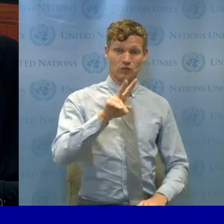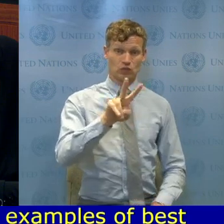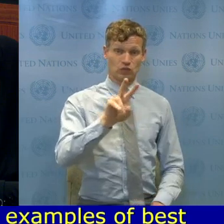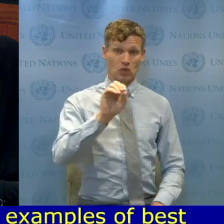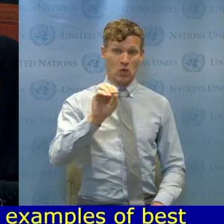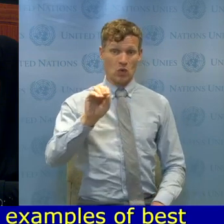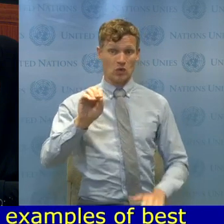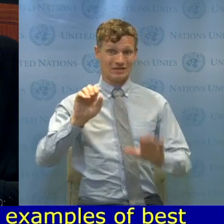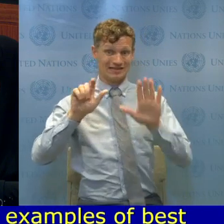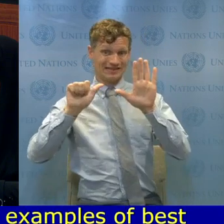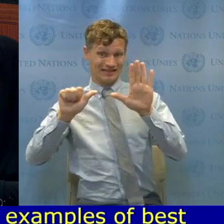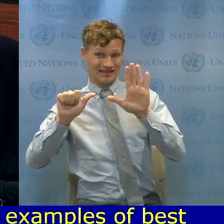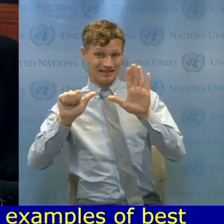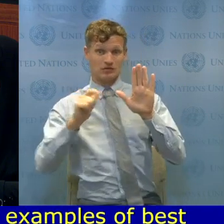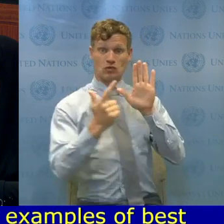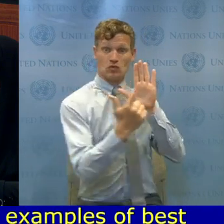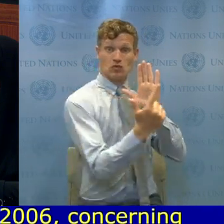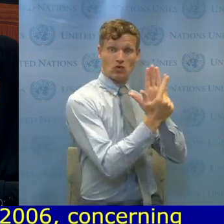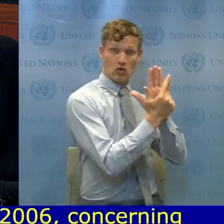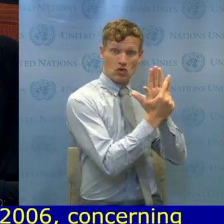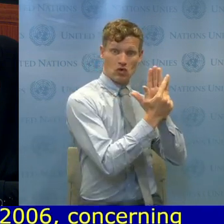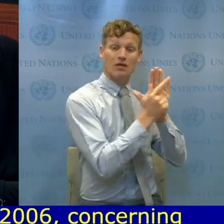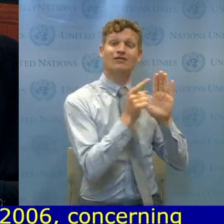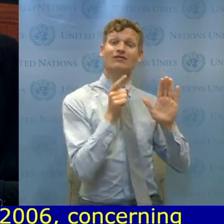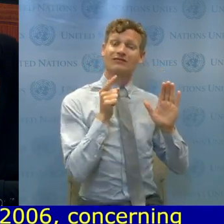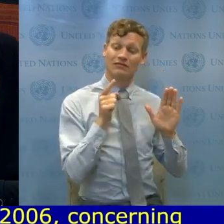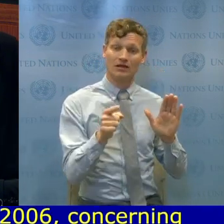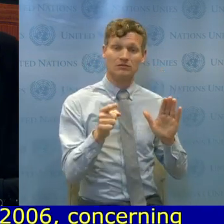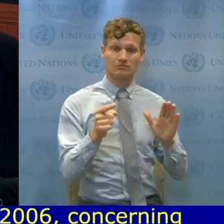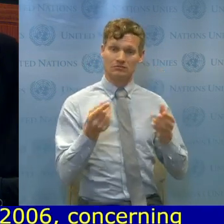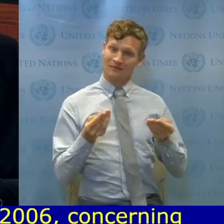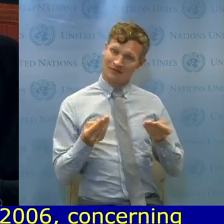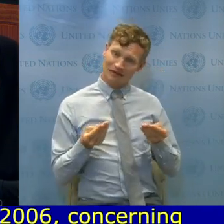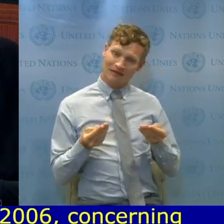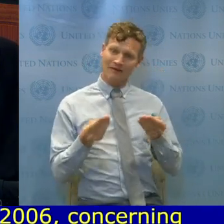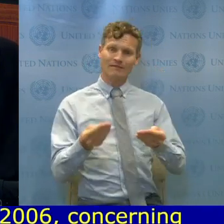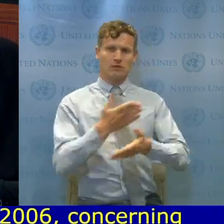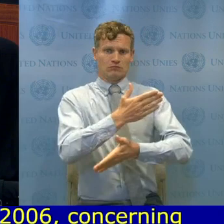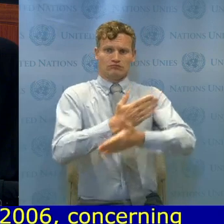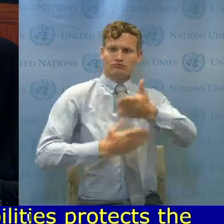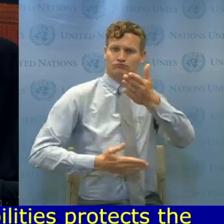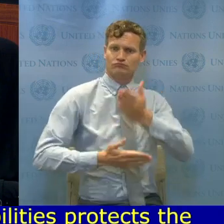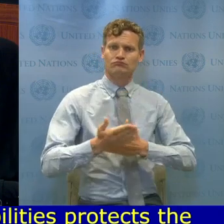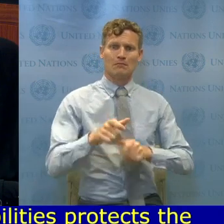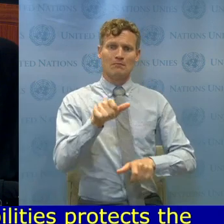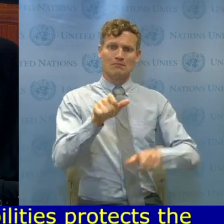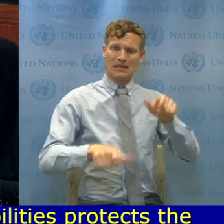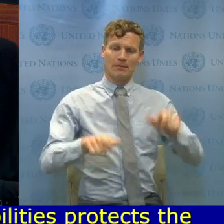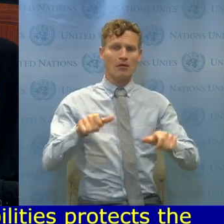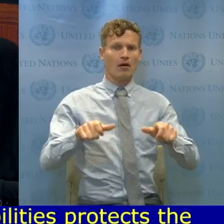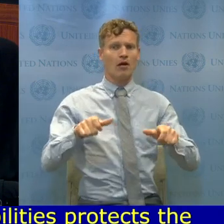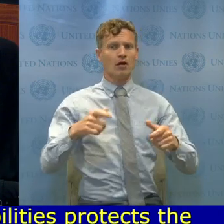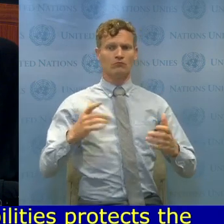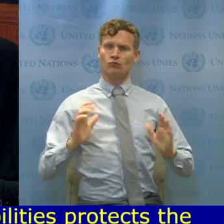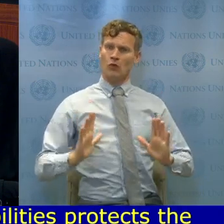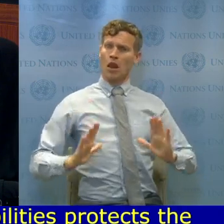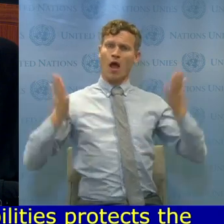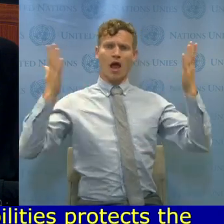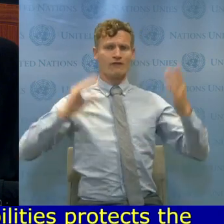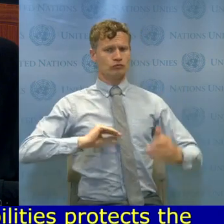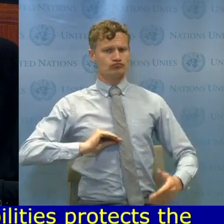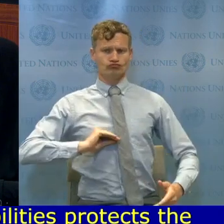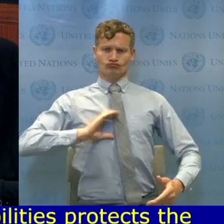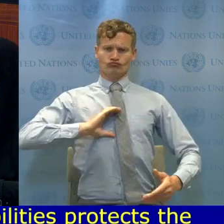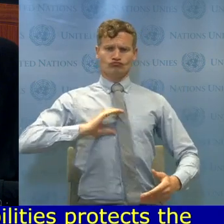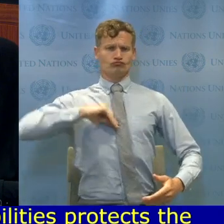of people with disabilities and guarantees them the right to live with dignity. Article 2 of the law provides a person's special